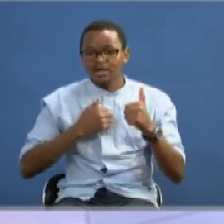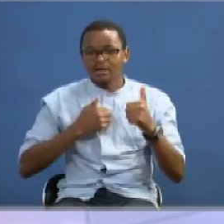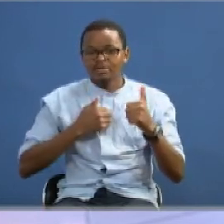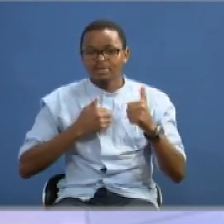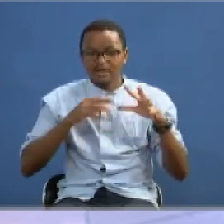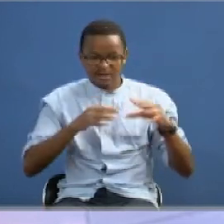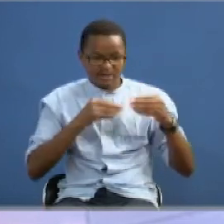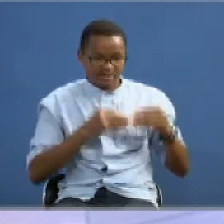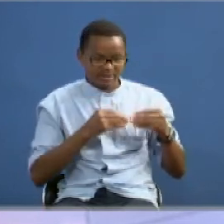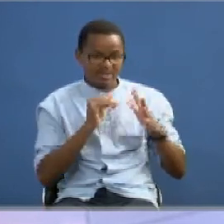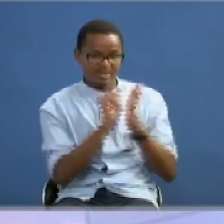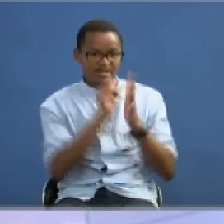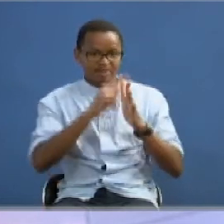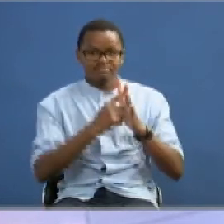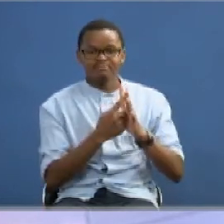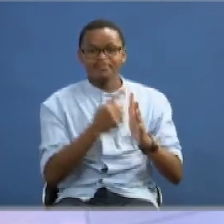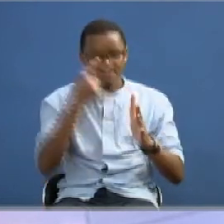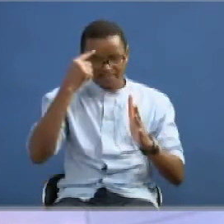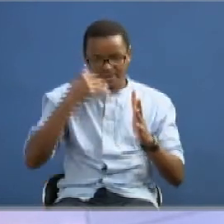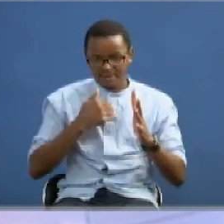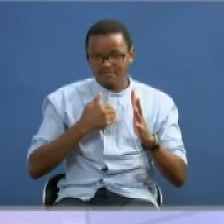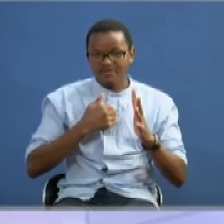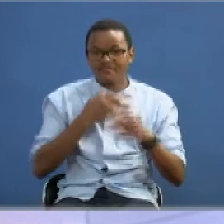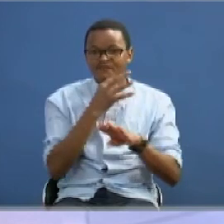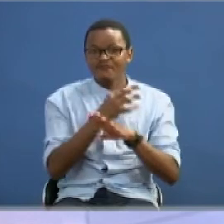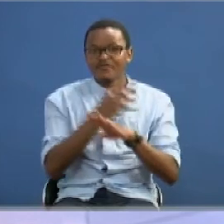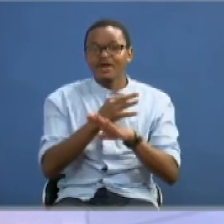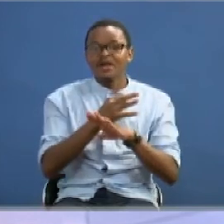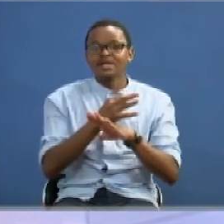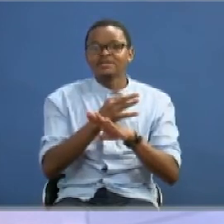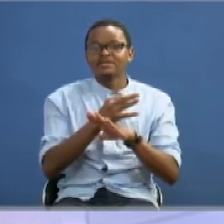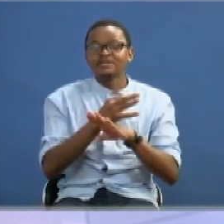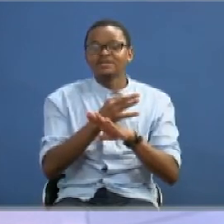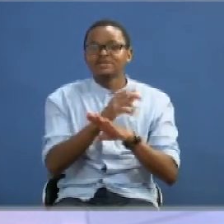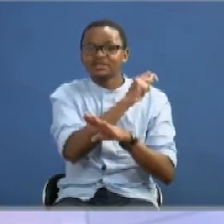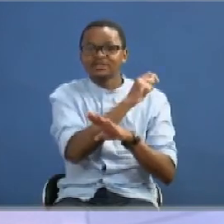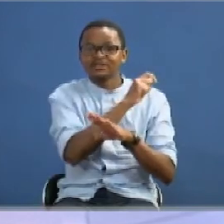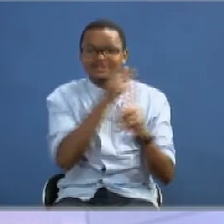you received that particular complaint of having faulty testing kits?